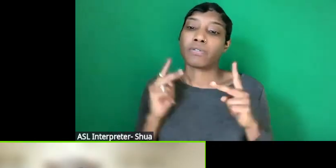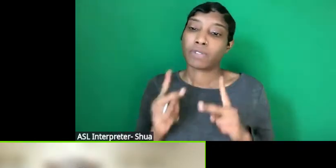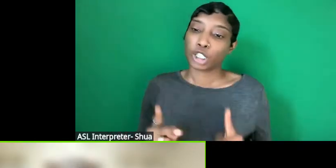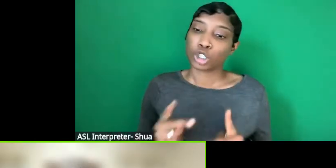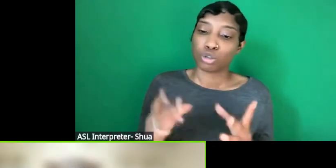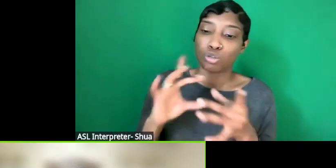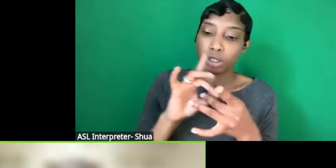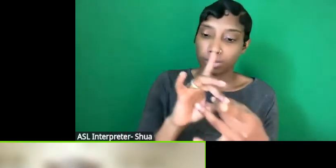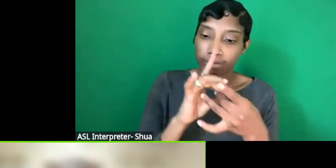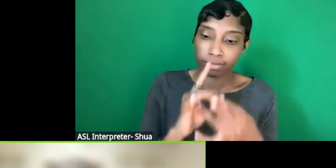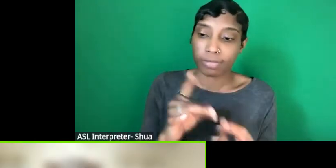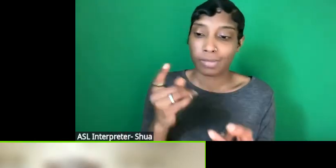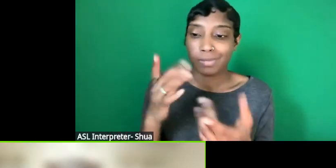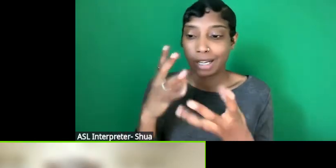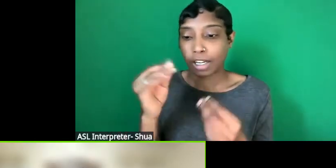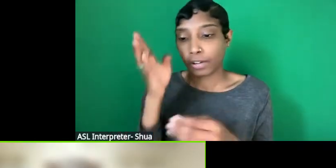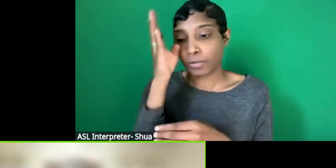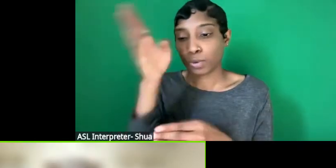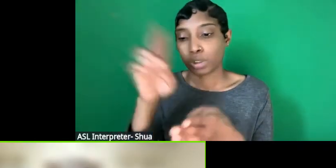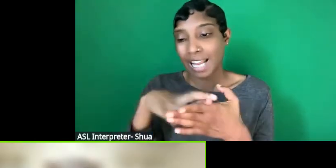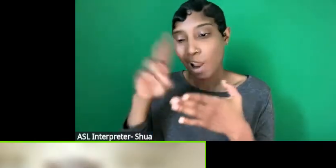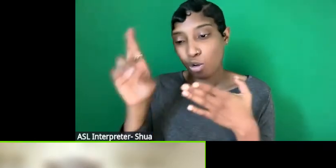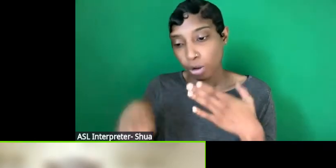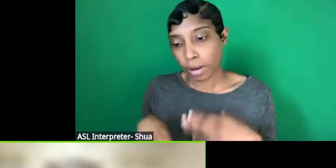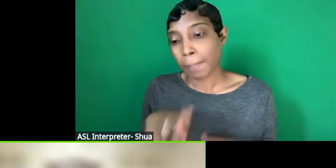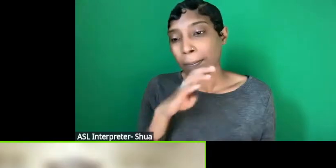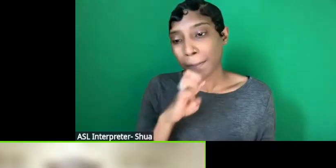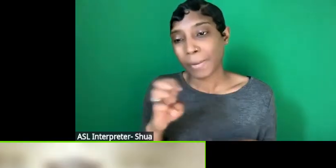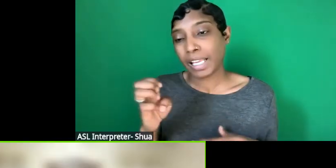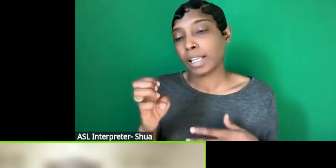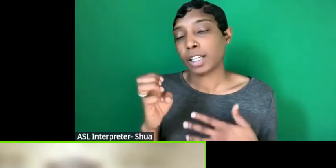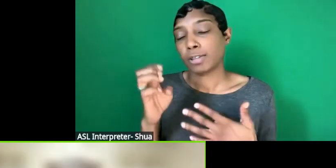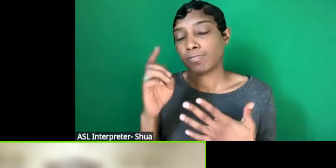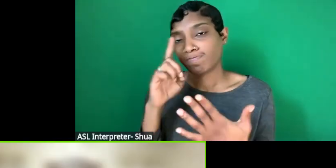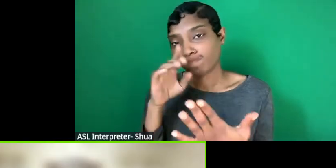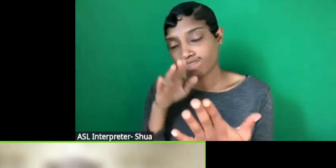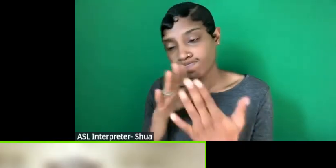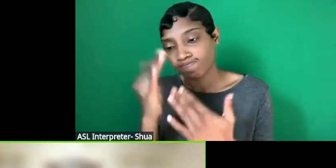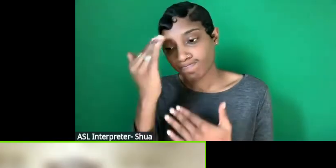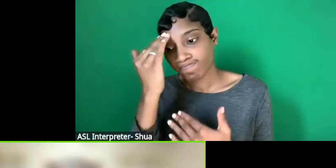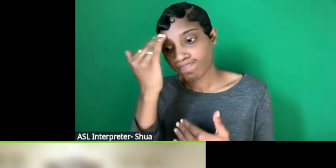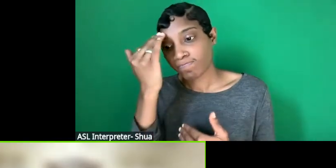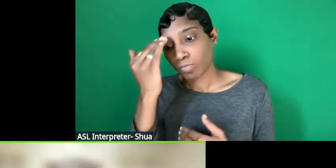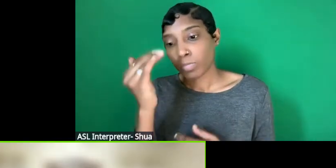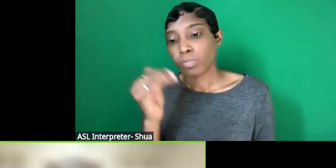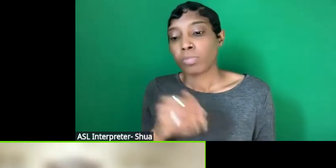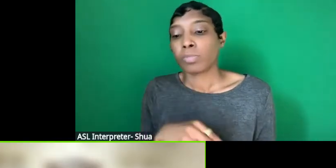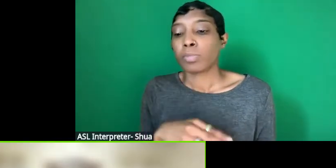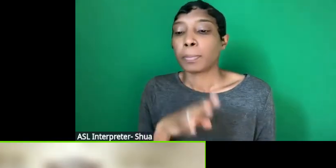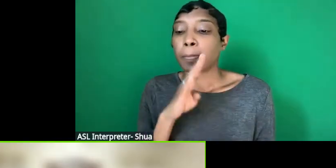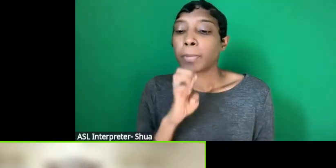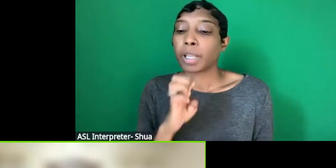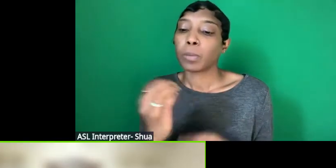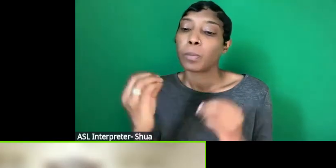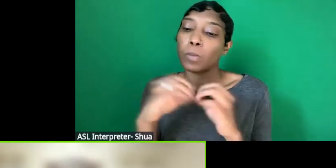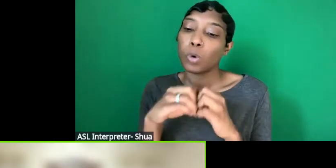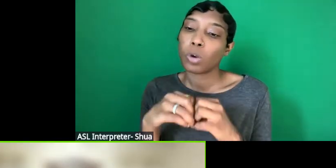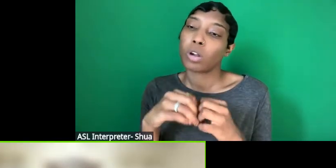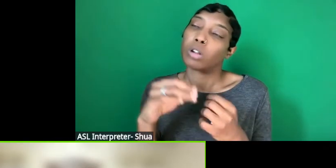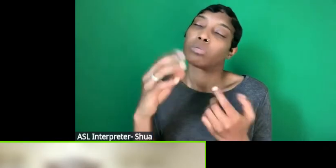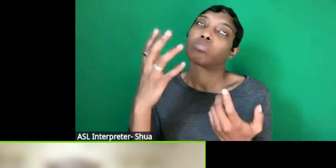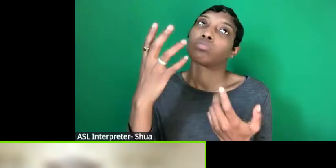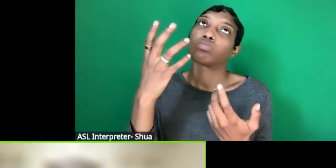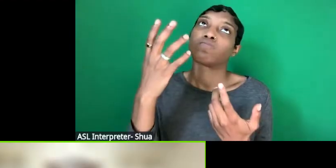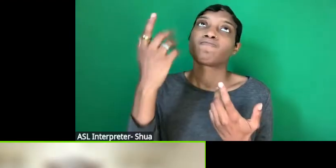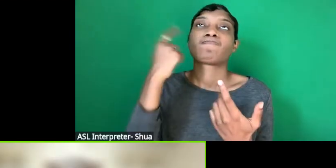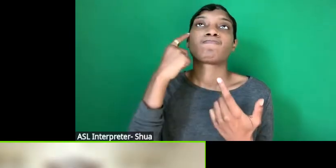outcomes. Being unyielding is counter to growth. Read more about growth mindset related